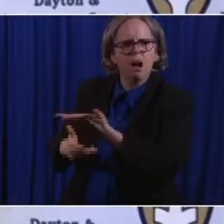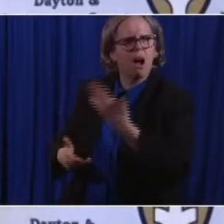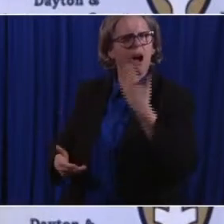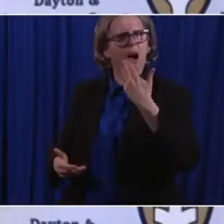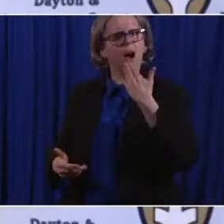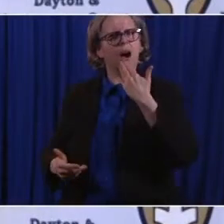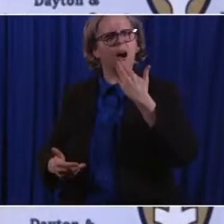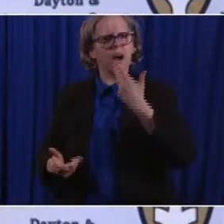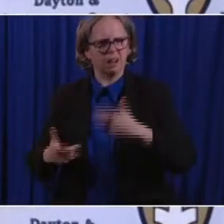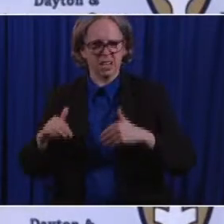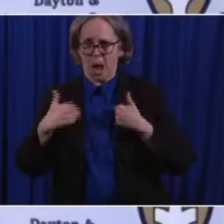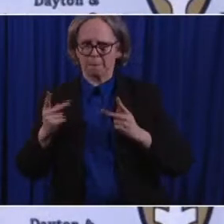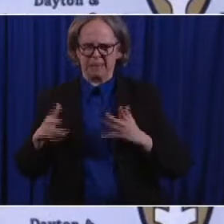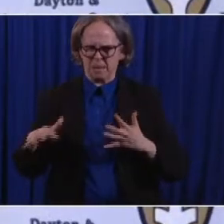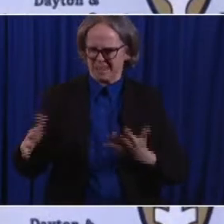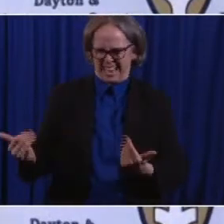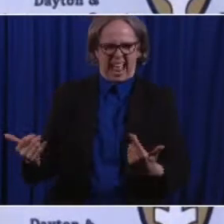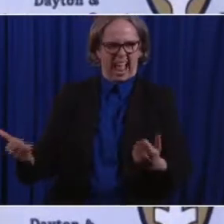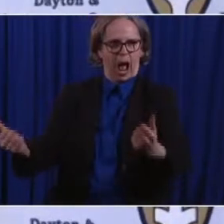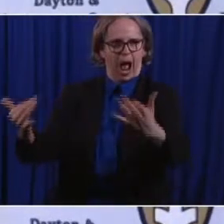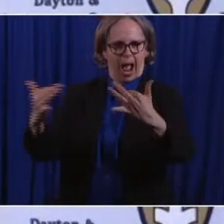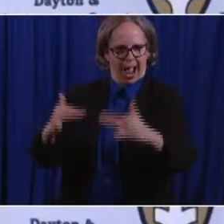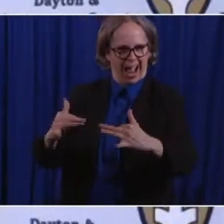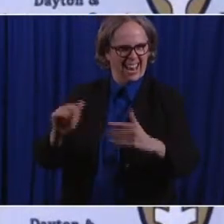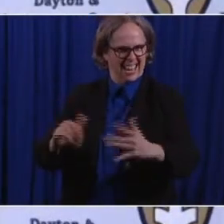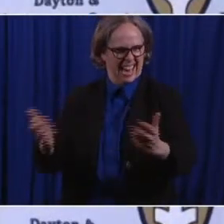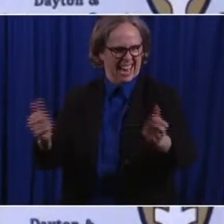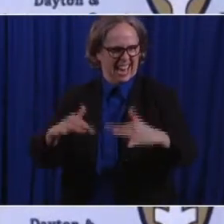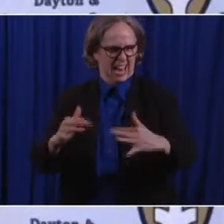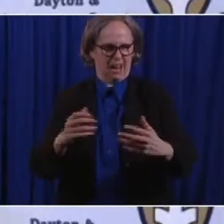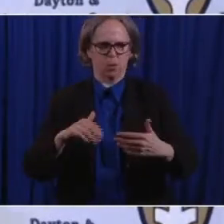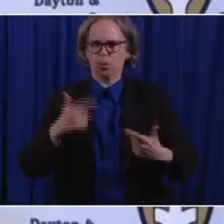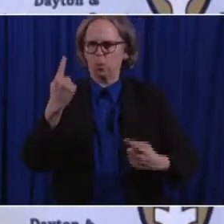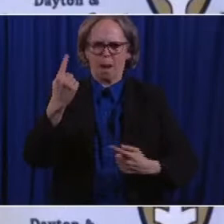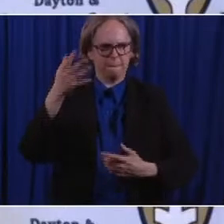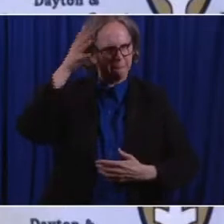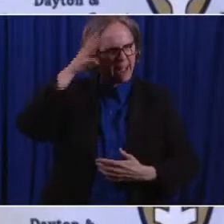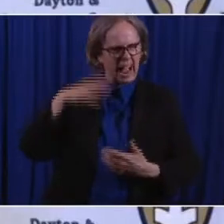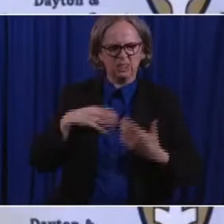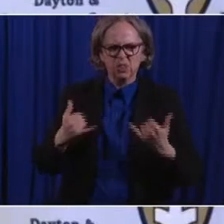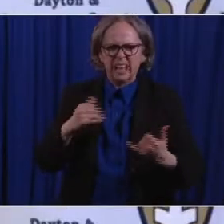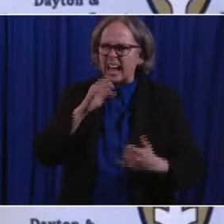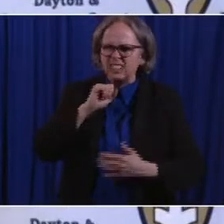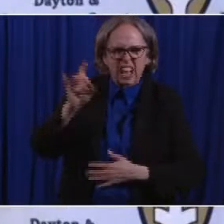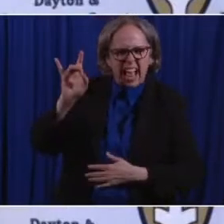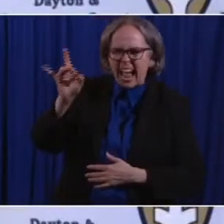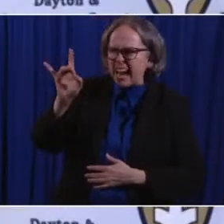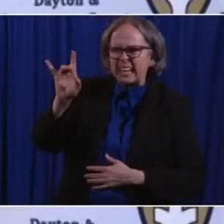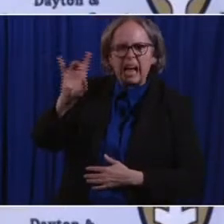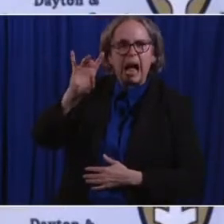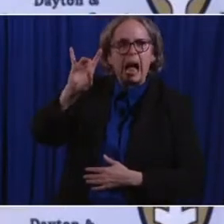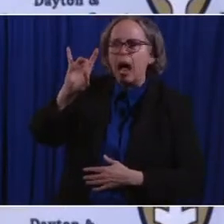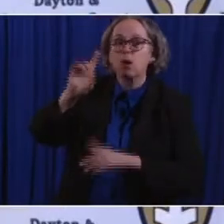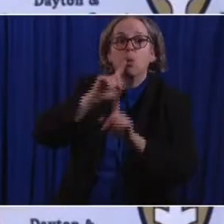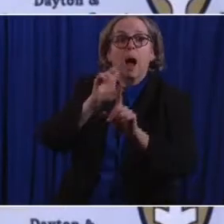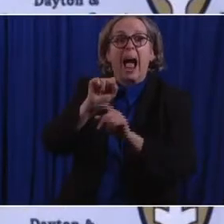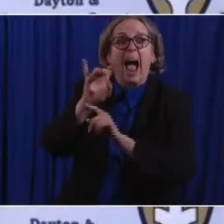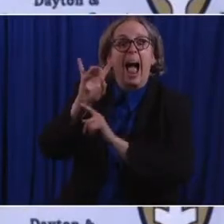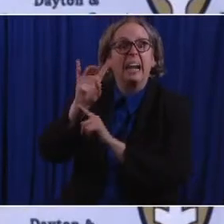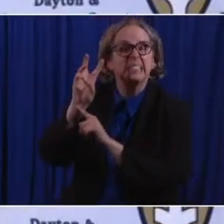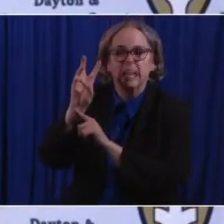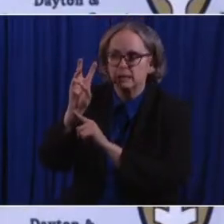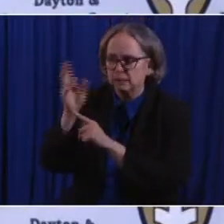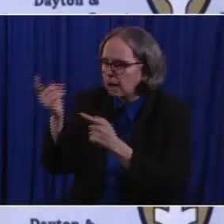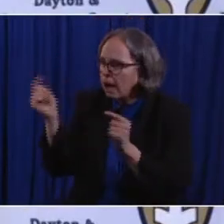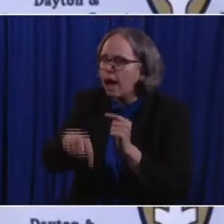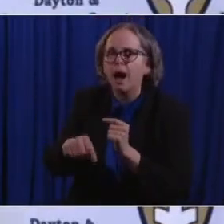there today, we saw one man who was, I think, 86, they told us. So these numbers they're going to keep going